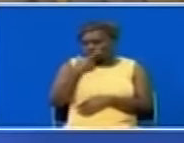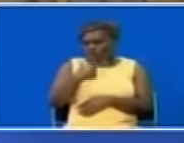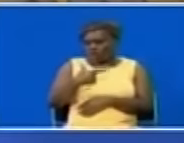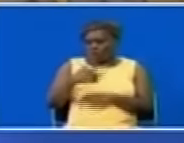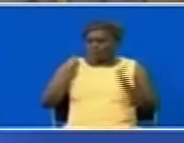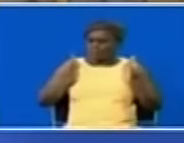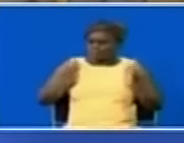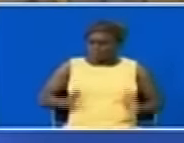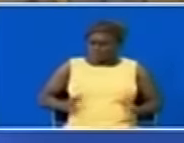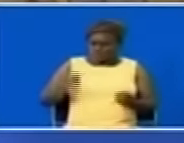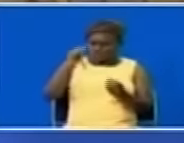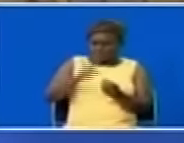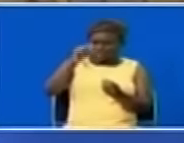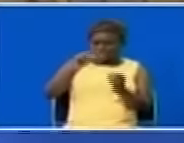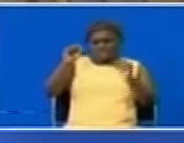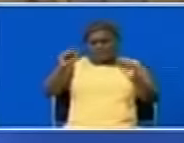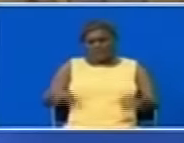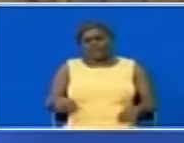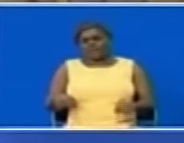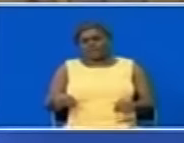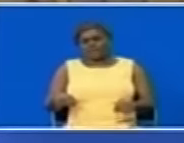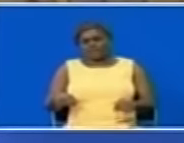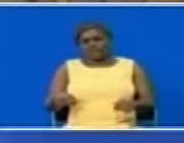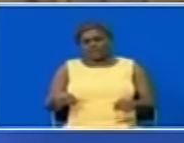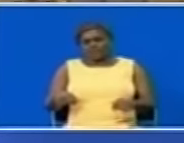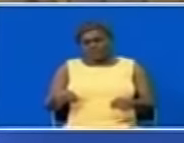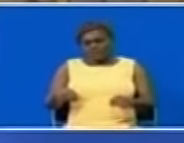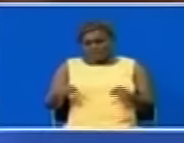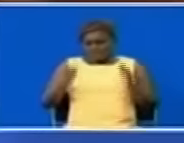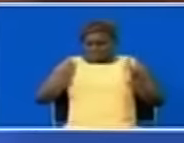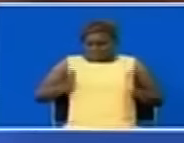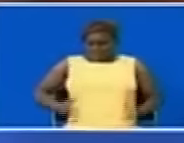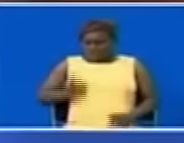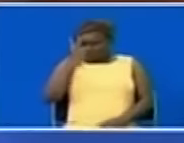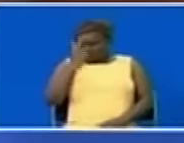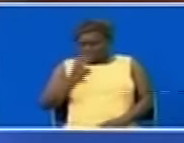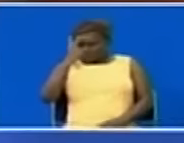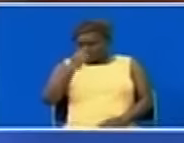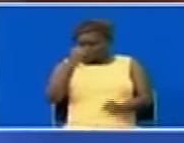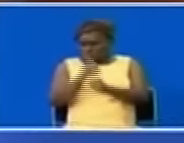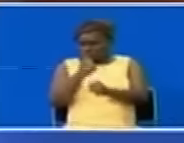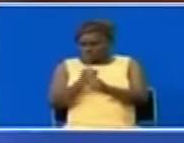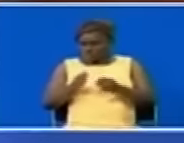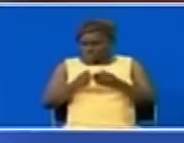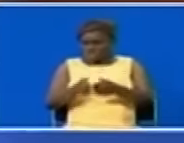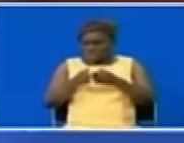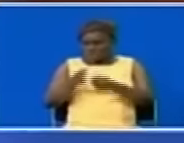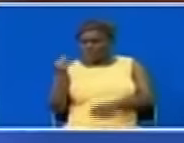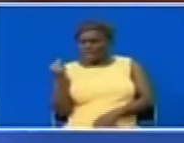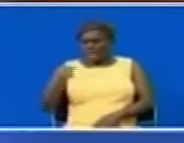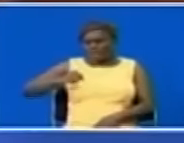may conduct examination and treatment on a person who is suspected to have committed sexual offence.